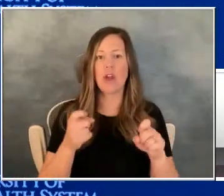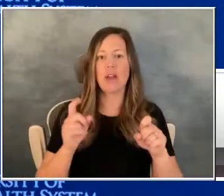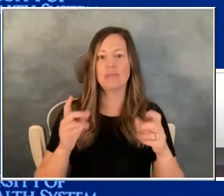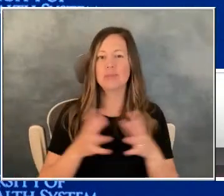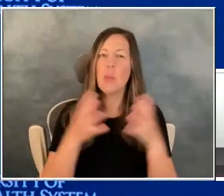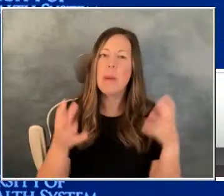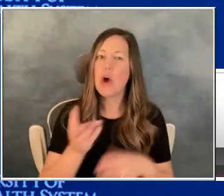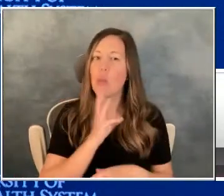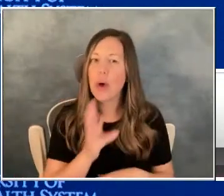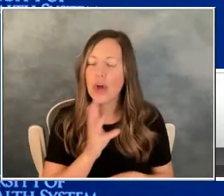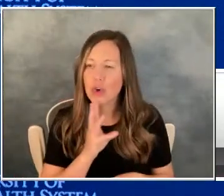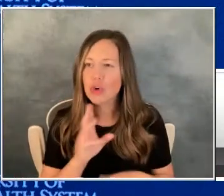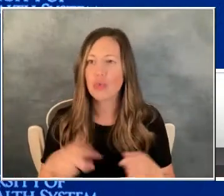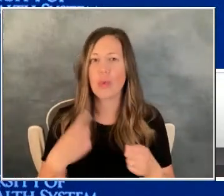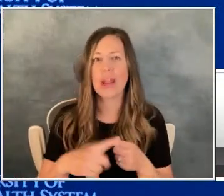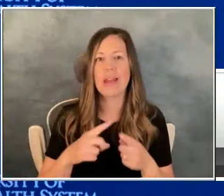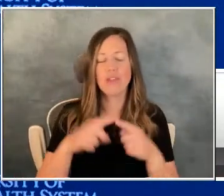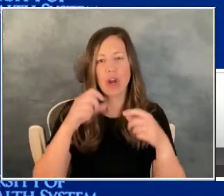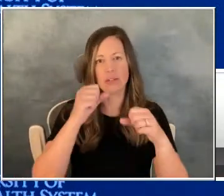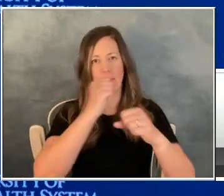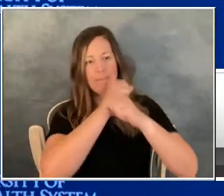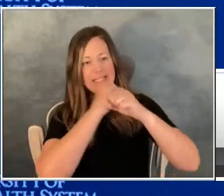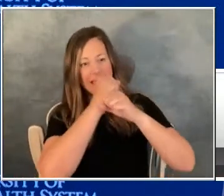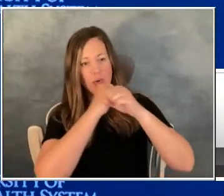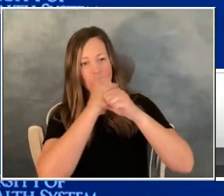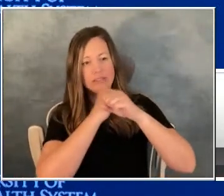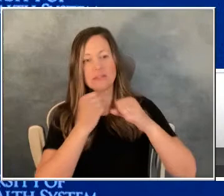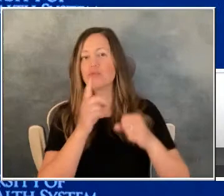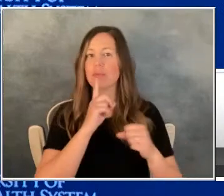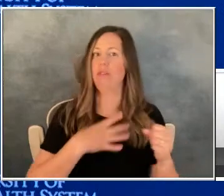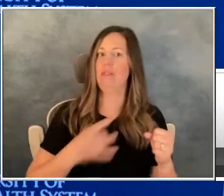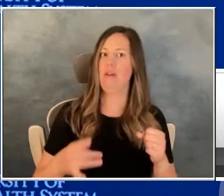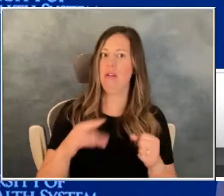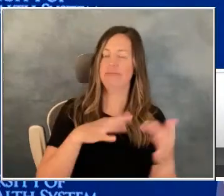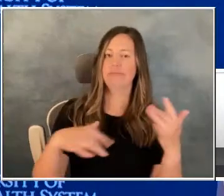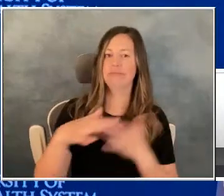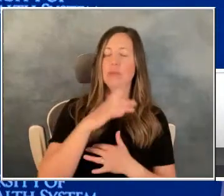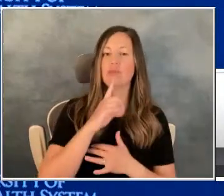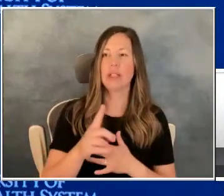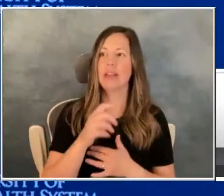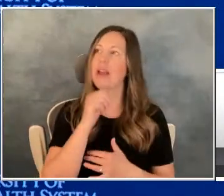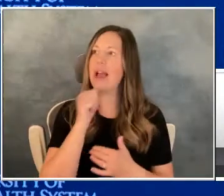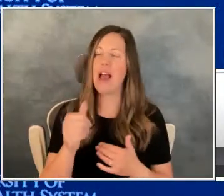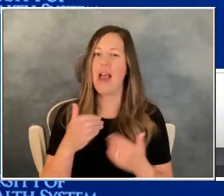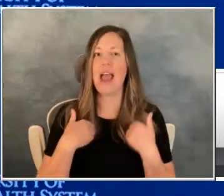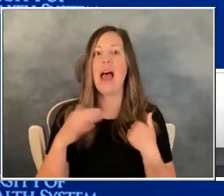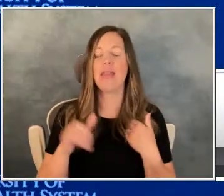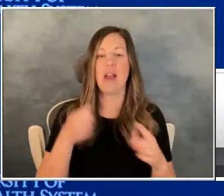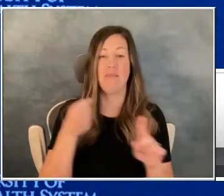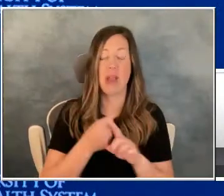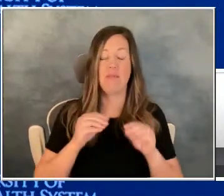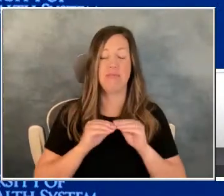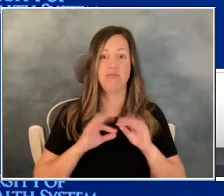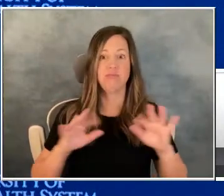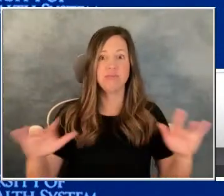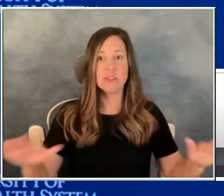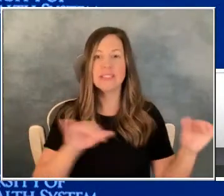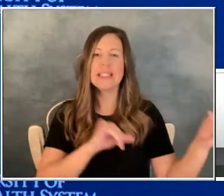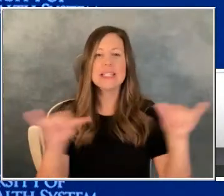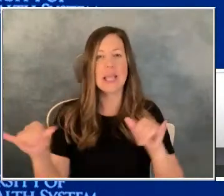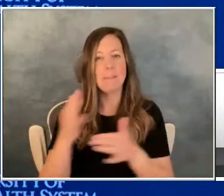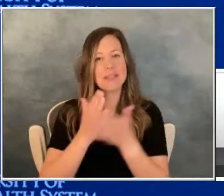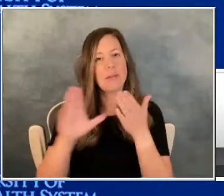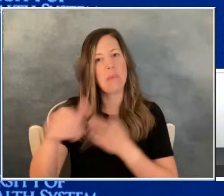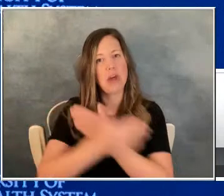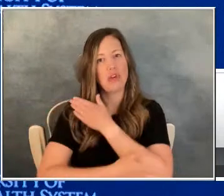the mosquitoes like to be. We haven't had the endemic malaria that some of the other countries do, especially